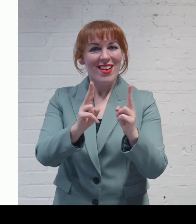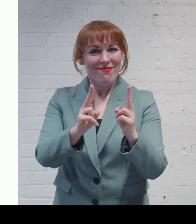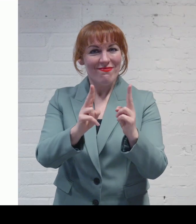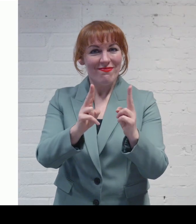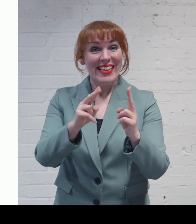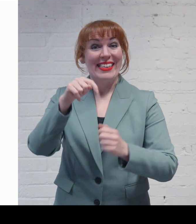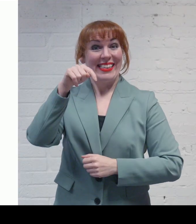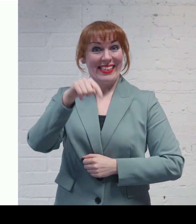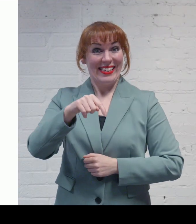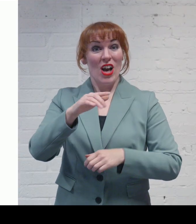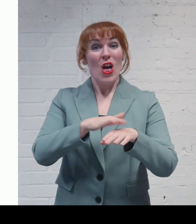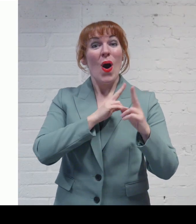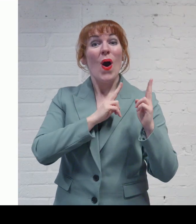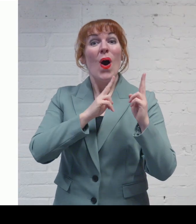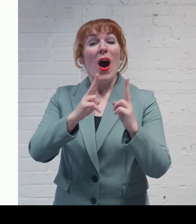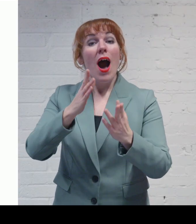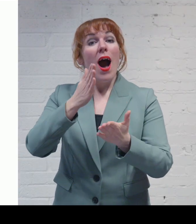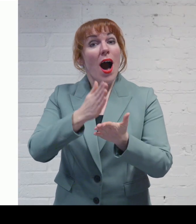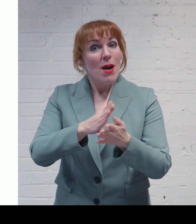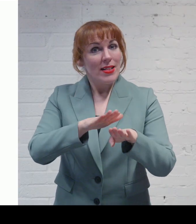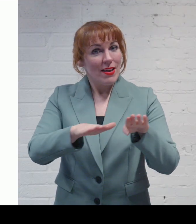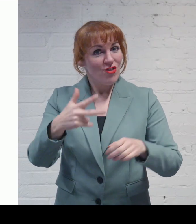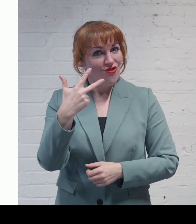The long hall area is on level 3.